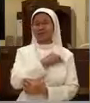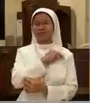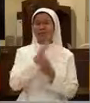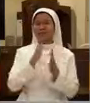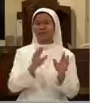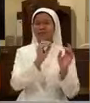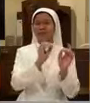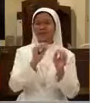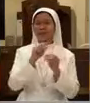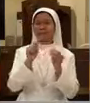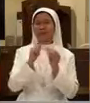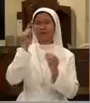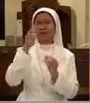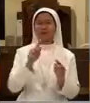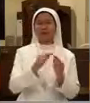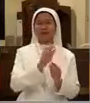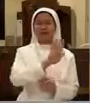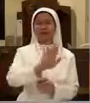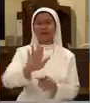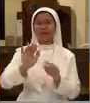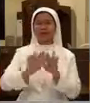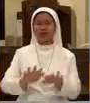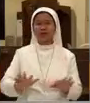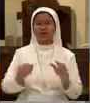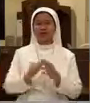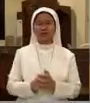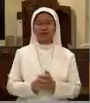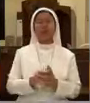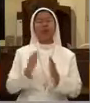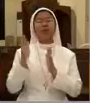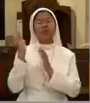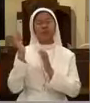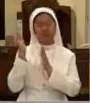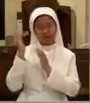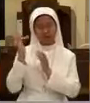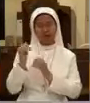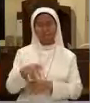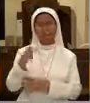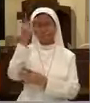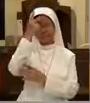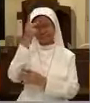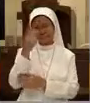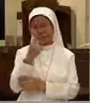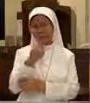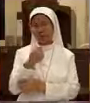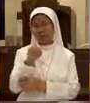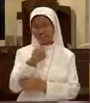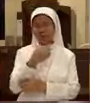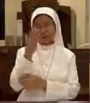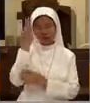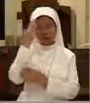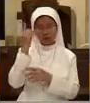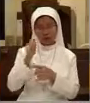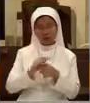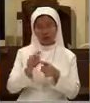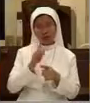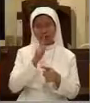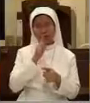Okay. And hopefully, parents who are trained in the homes to be catechists, if in the